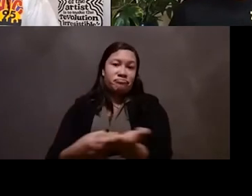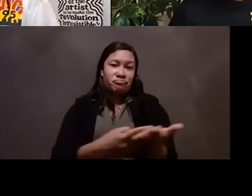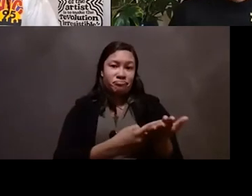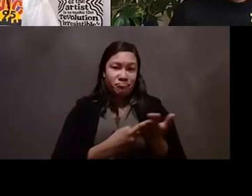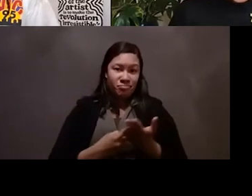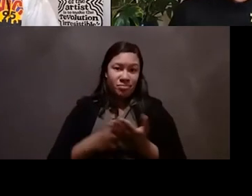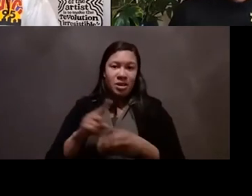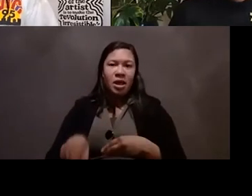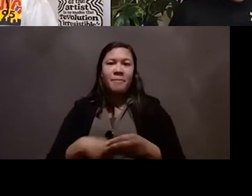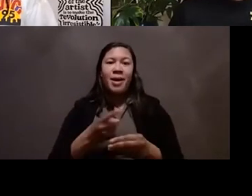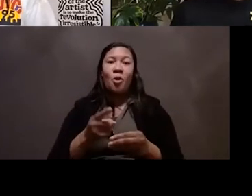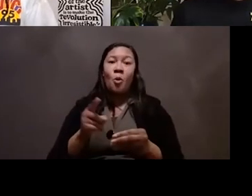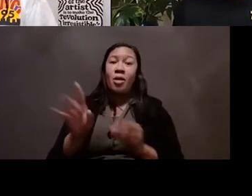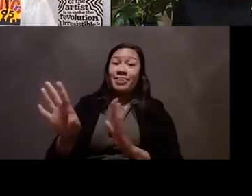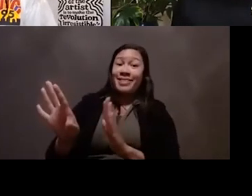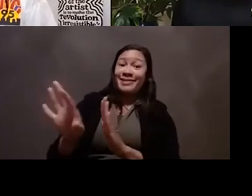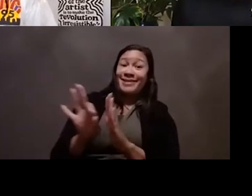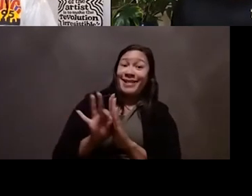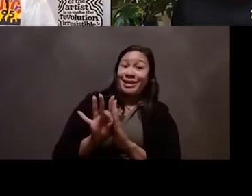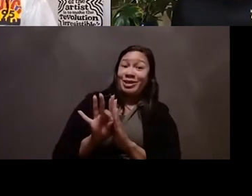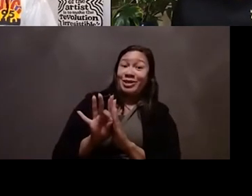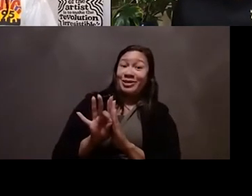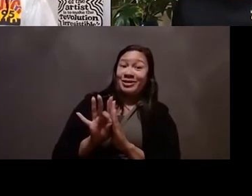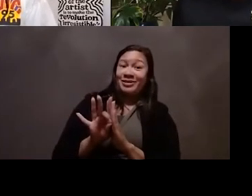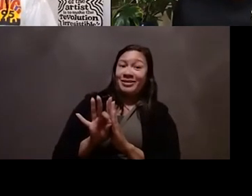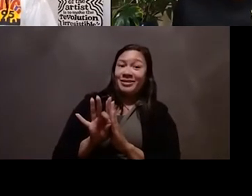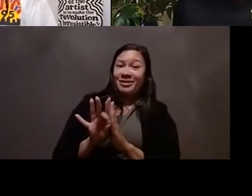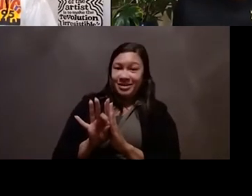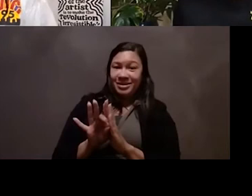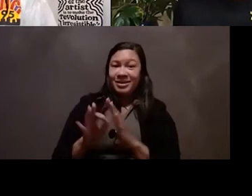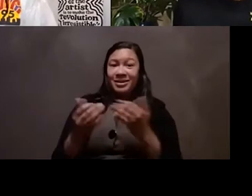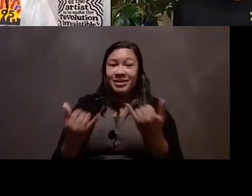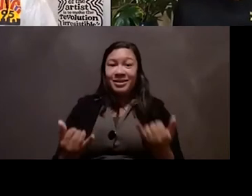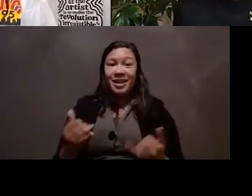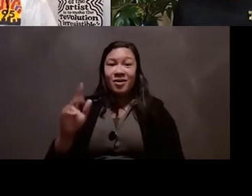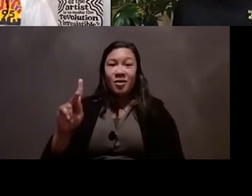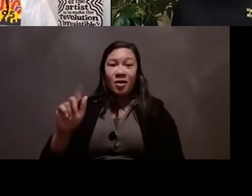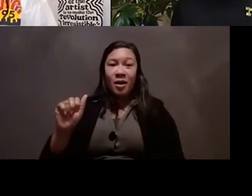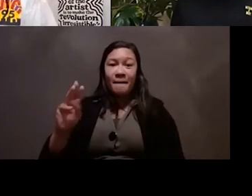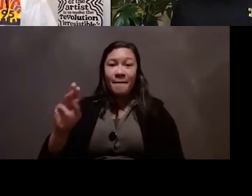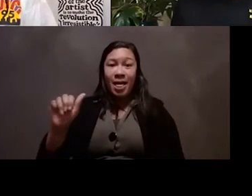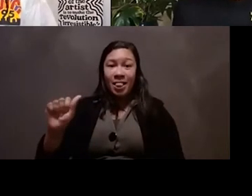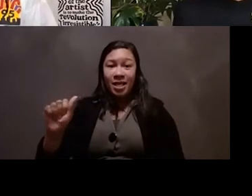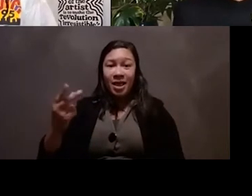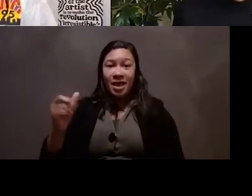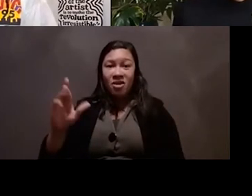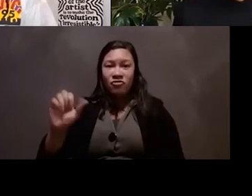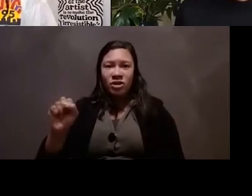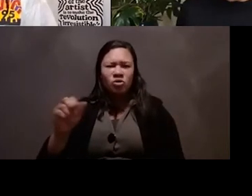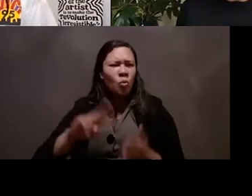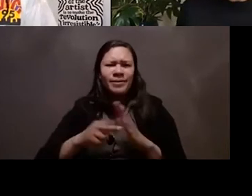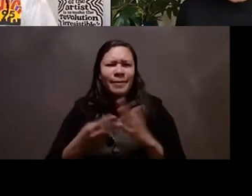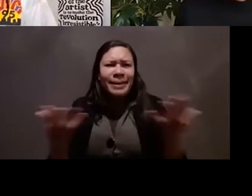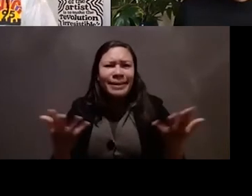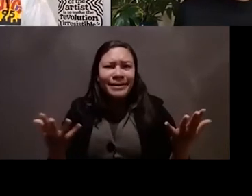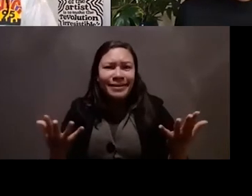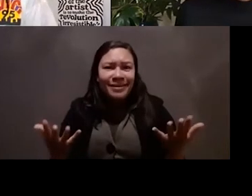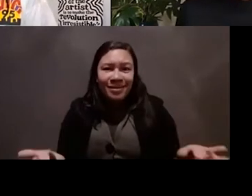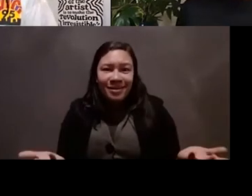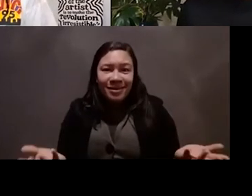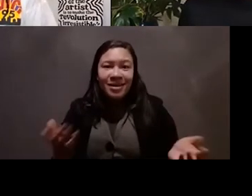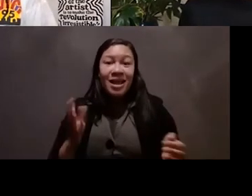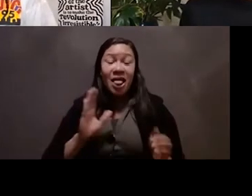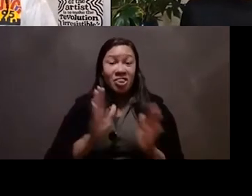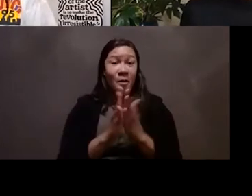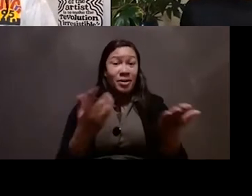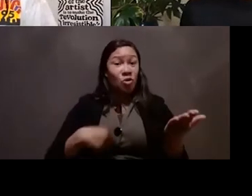this election, right? And how we now have Kamala Harris. What does that mean, right? And I know even in the book, folks have talked about Obama